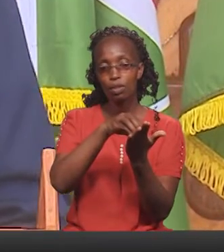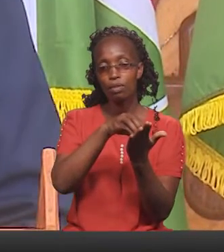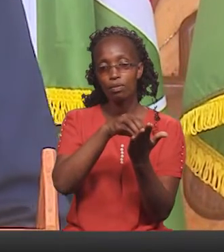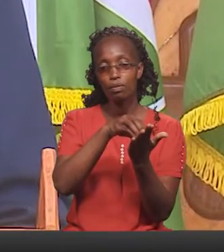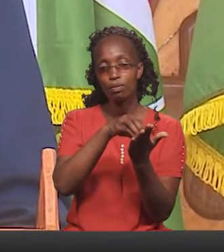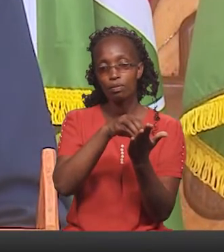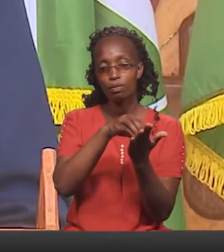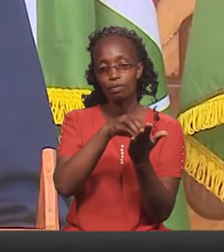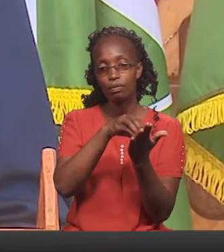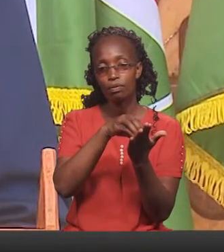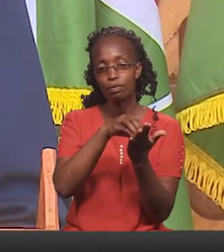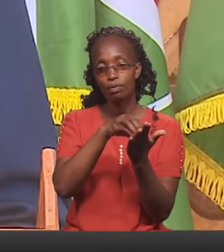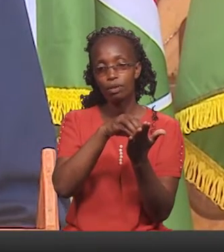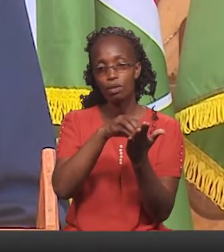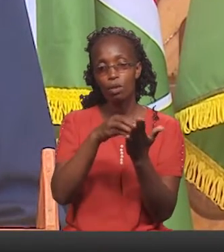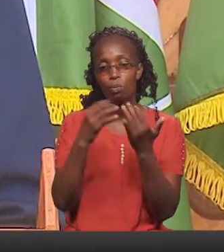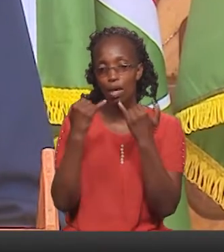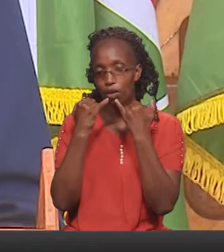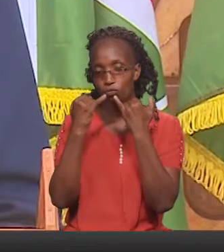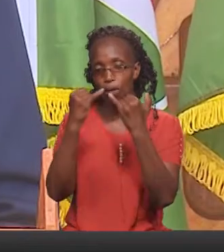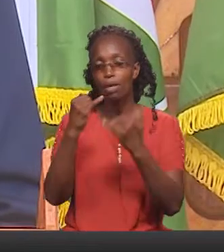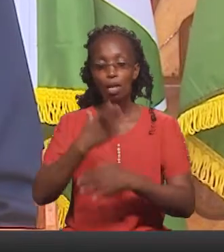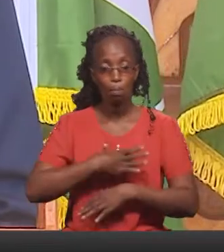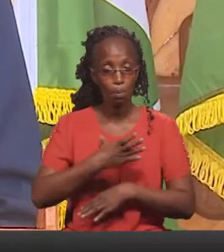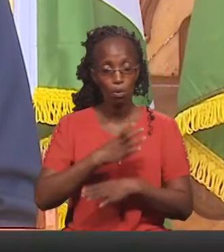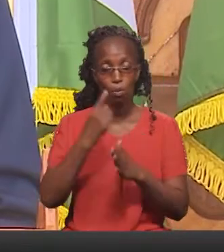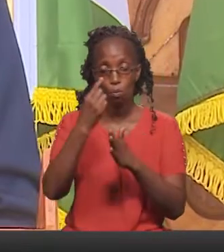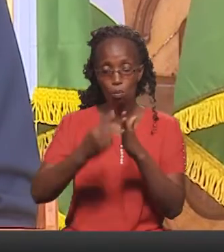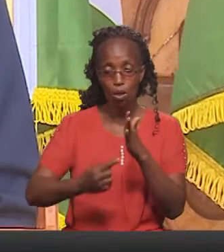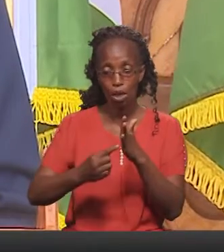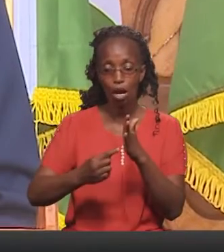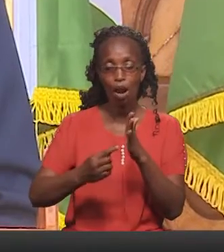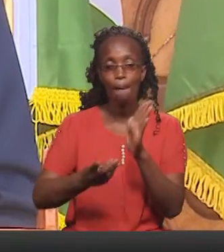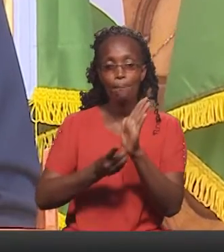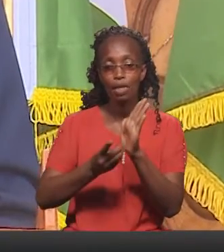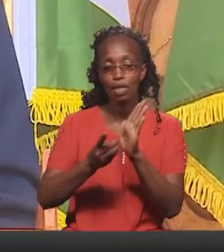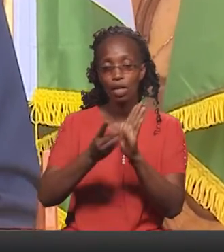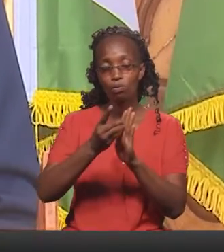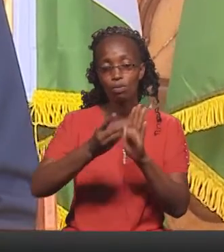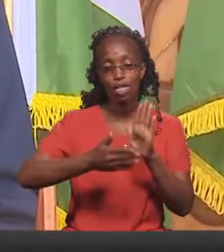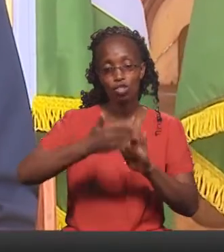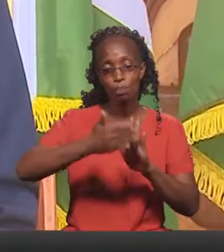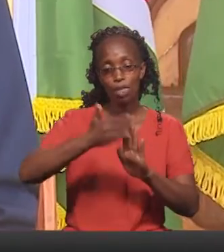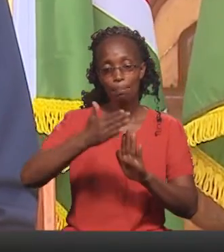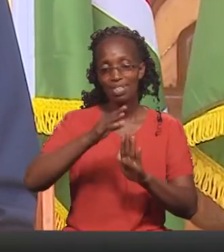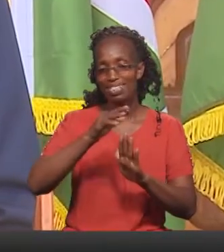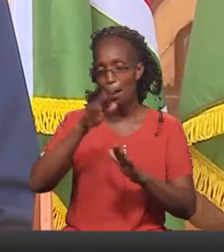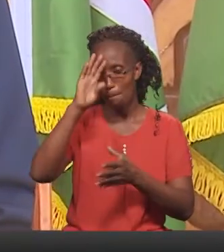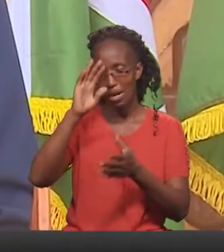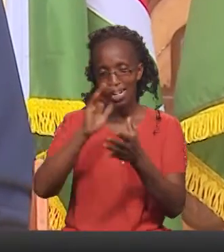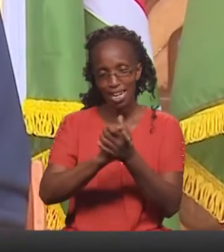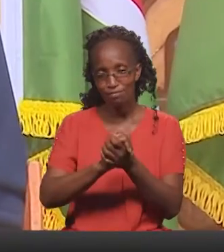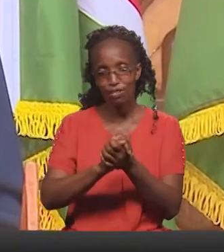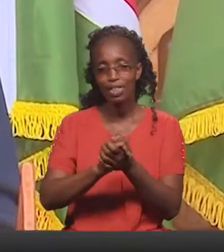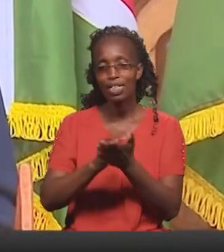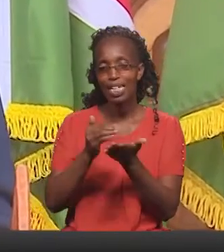positions in this country. And we want to tell our people that Maendeleo Chap Chap does not believe in zoning, does